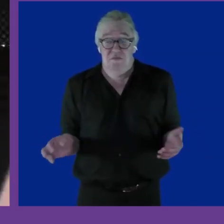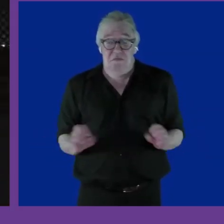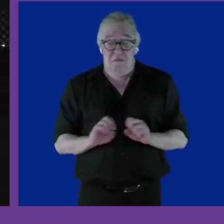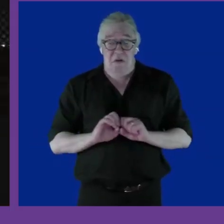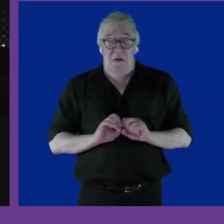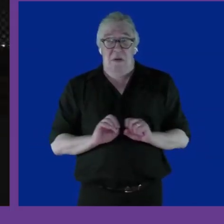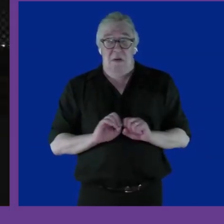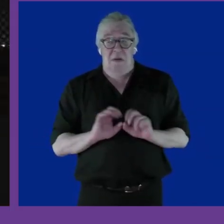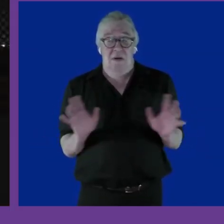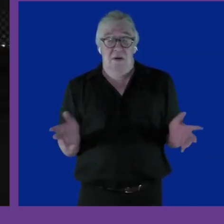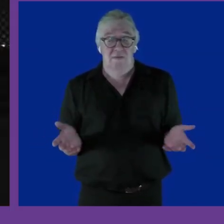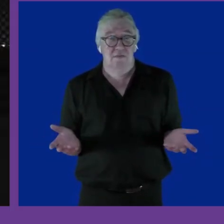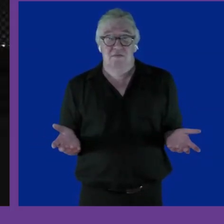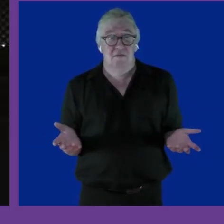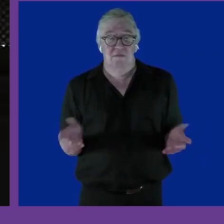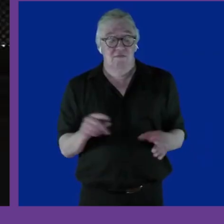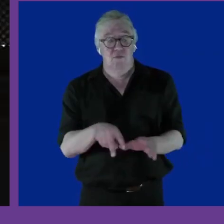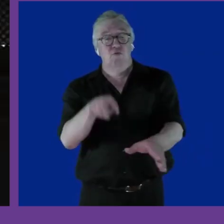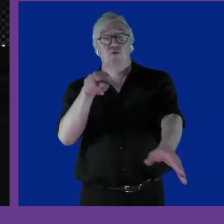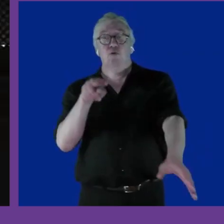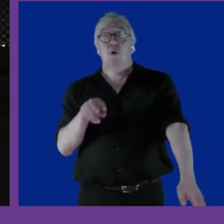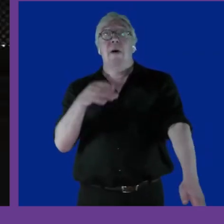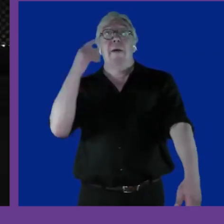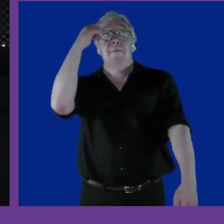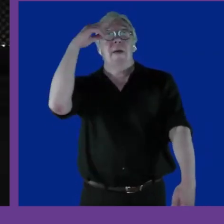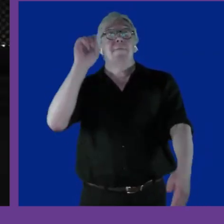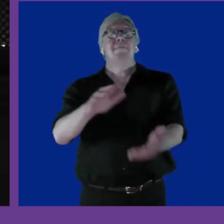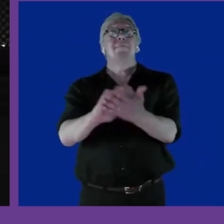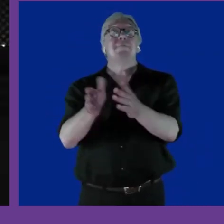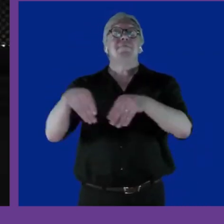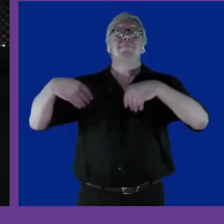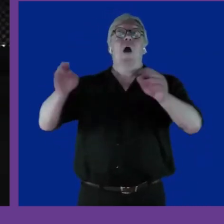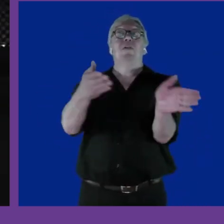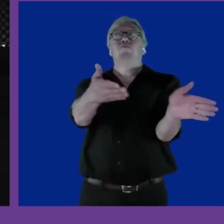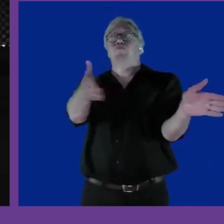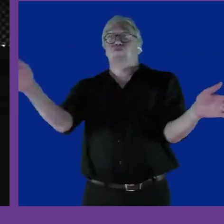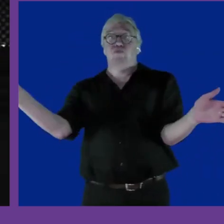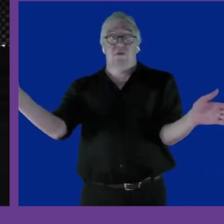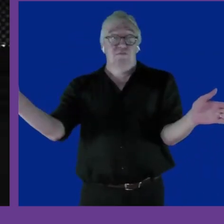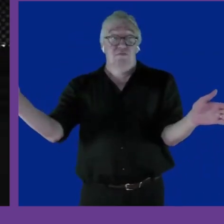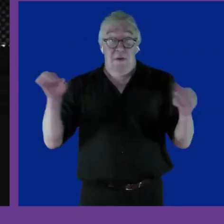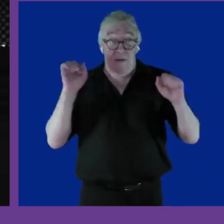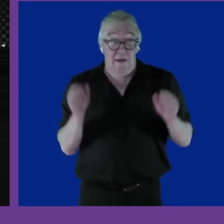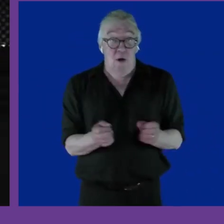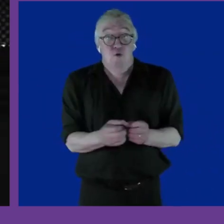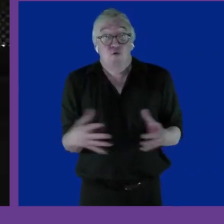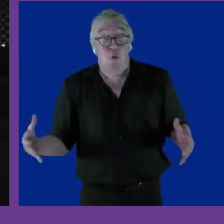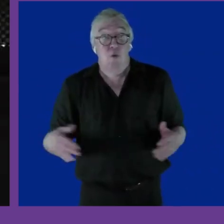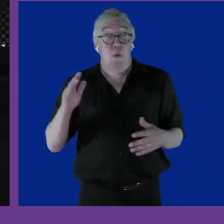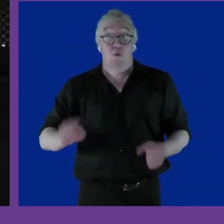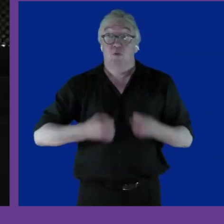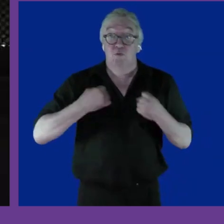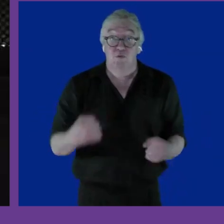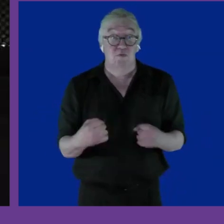by looking at this holistically, you create huge market opportunities in terms of growth, in terms of resilience, in terms